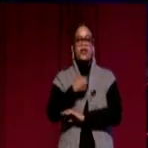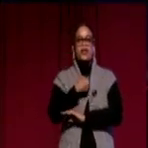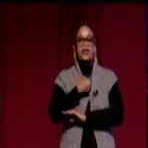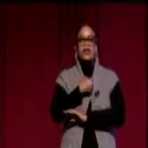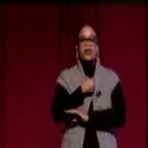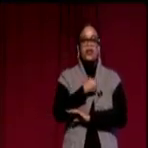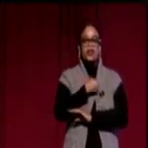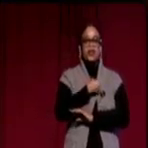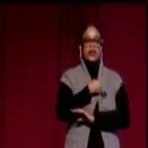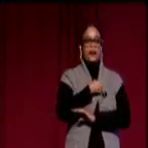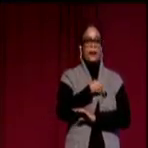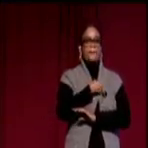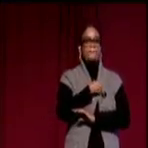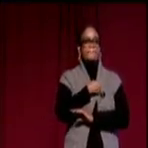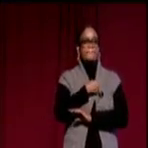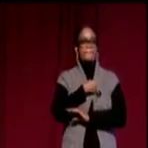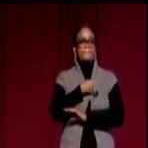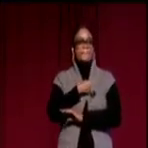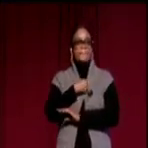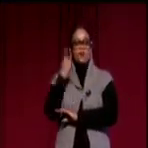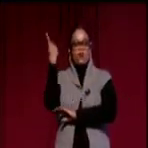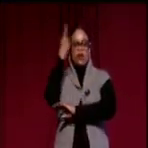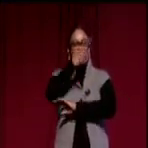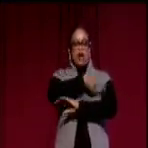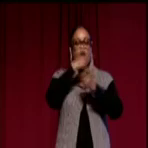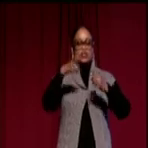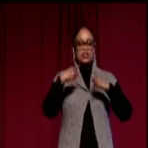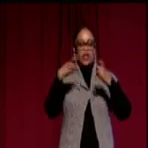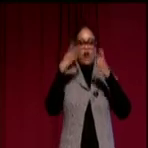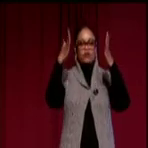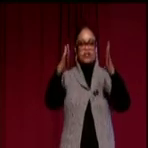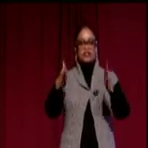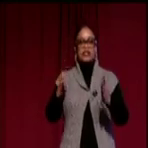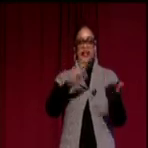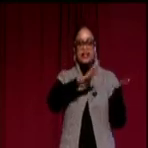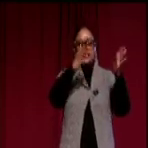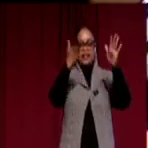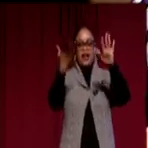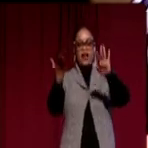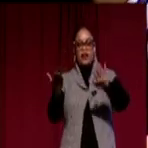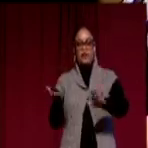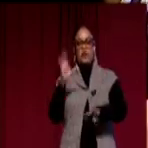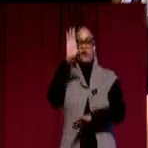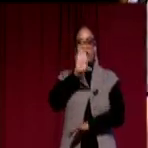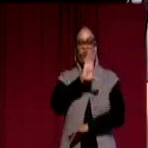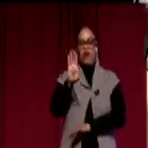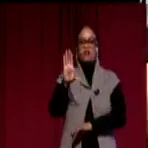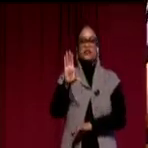Blood for me. Well, one day when I was lost, yeah, he died.